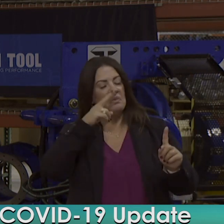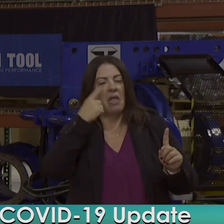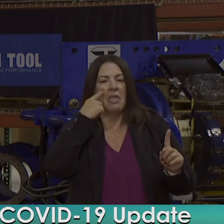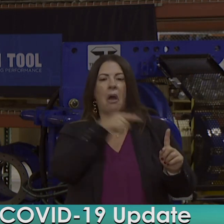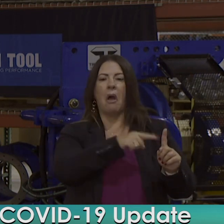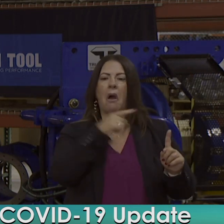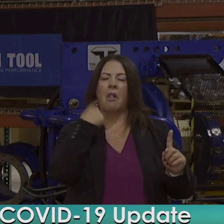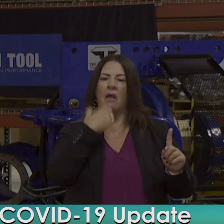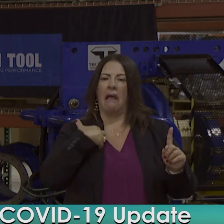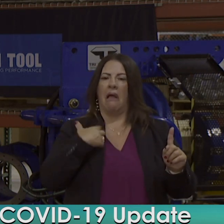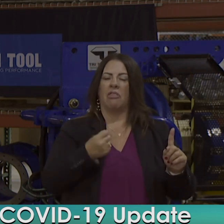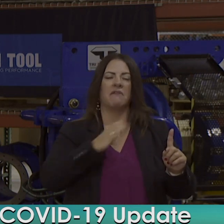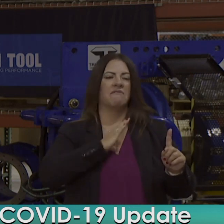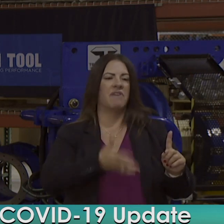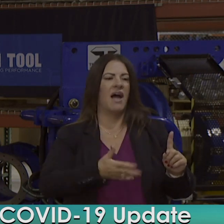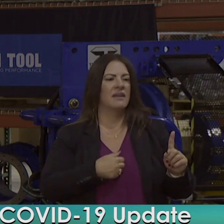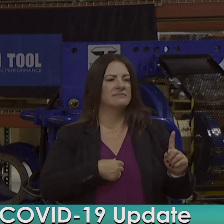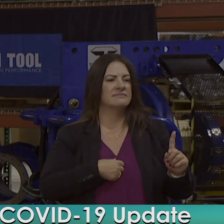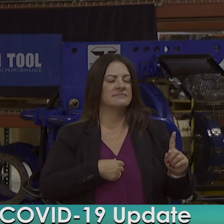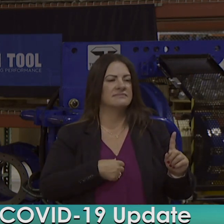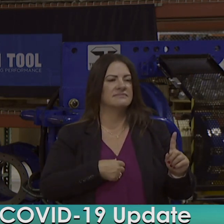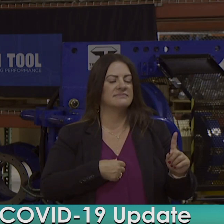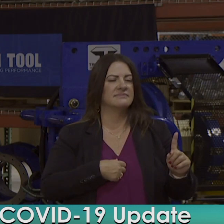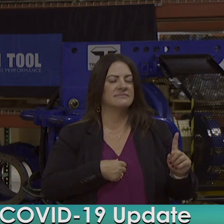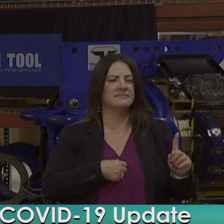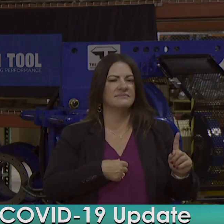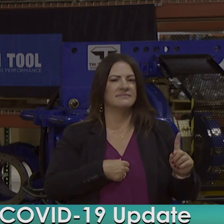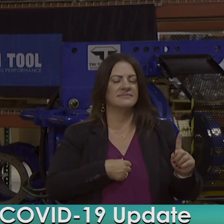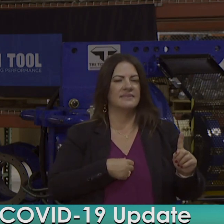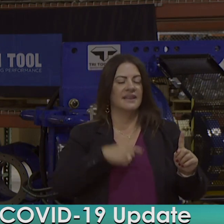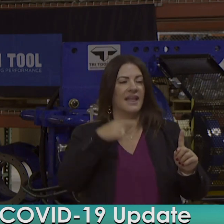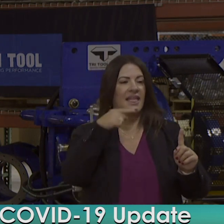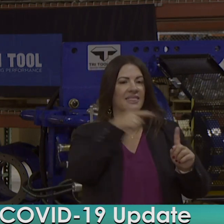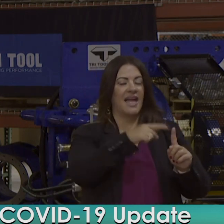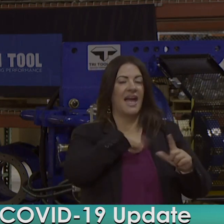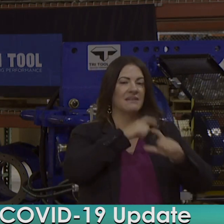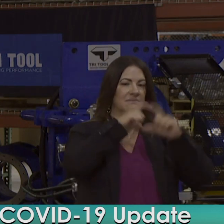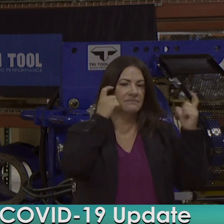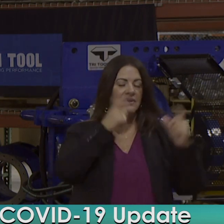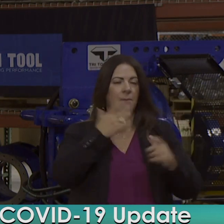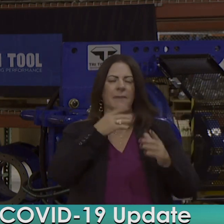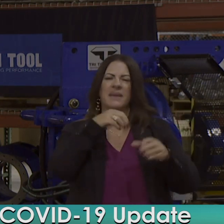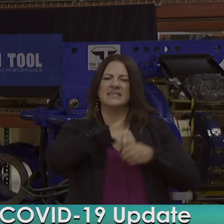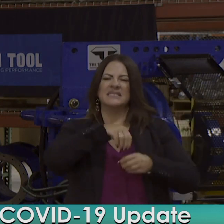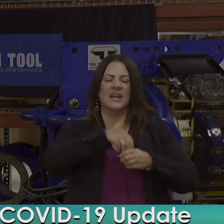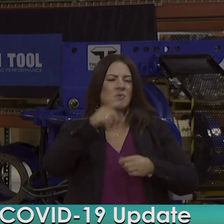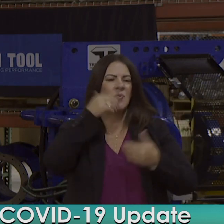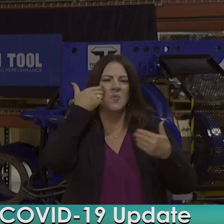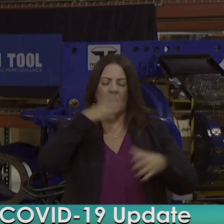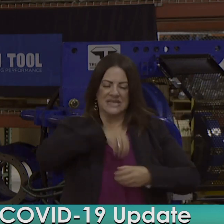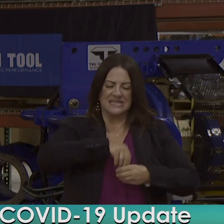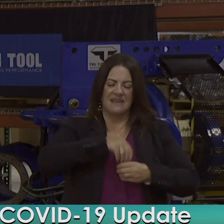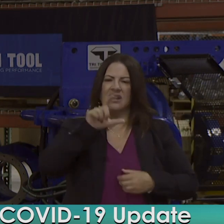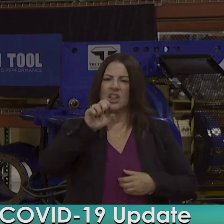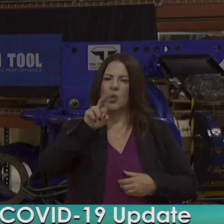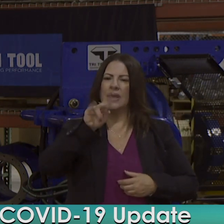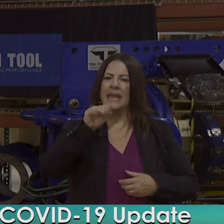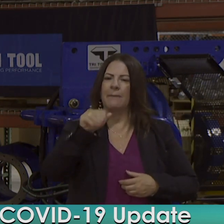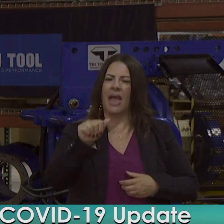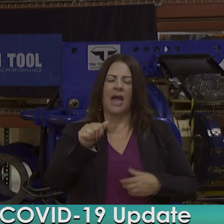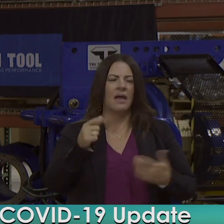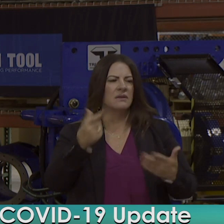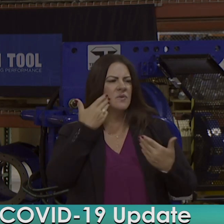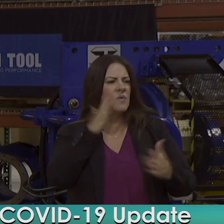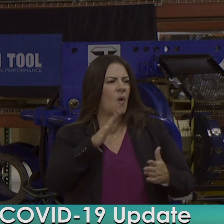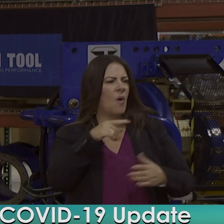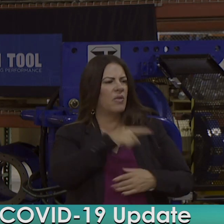wearing a face mask, you may be pre-symptomatic, and that person may have leukemia, and you may put that young girl's life at risk